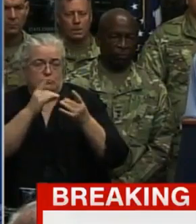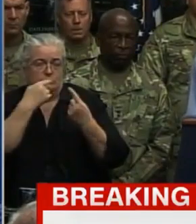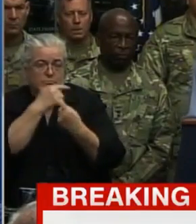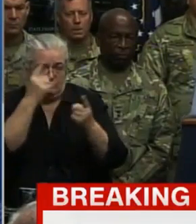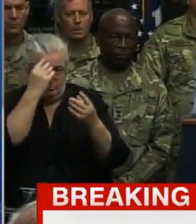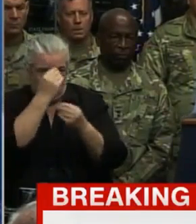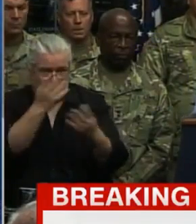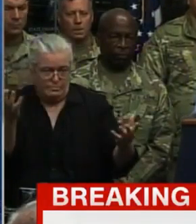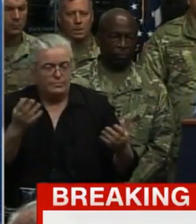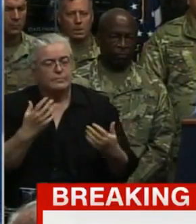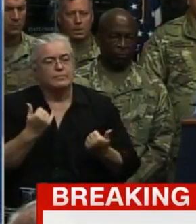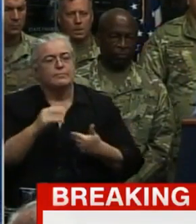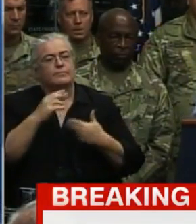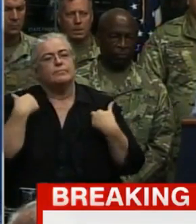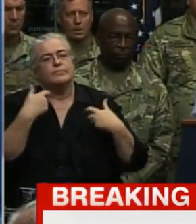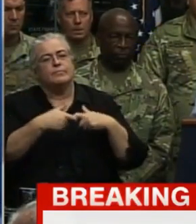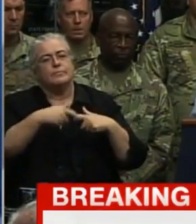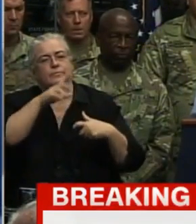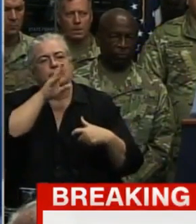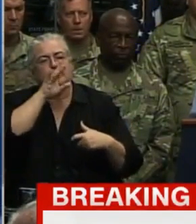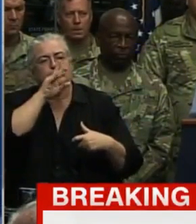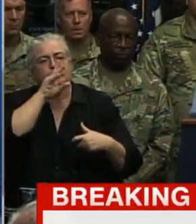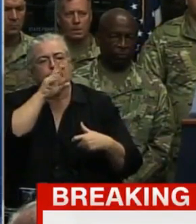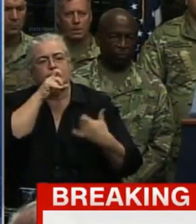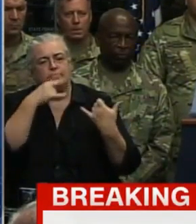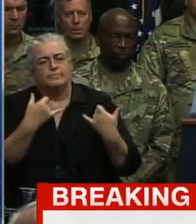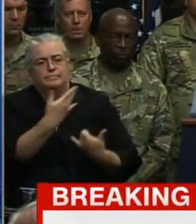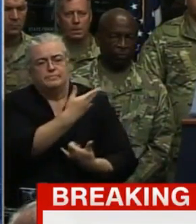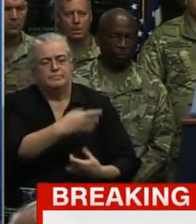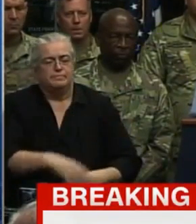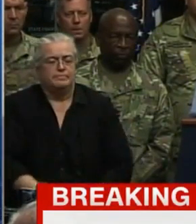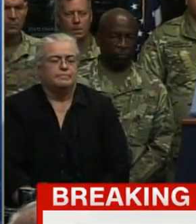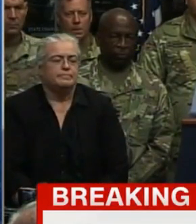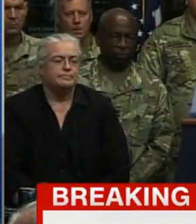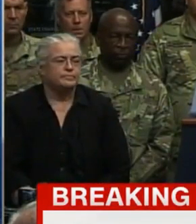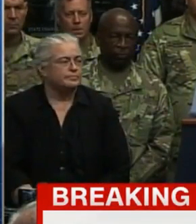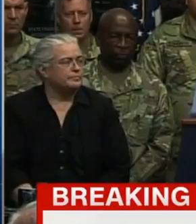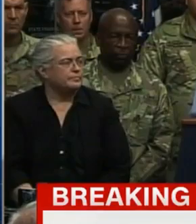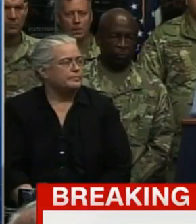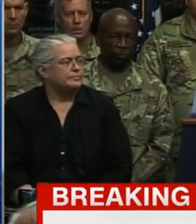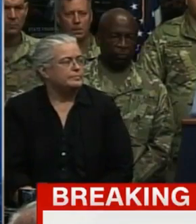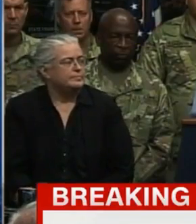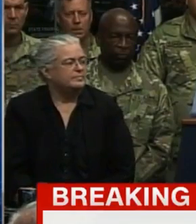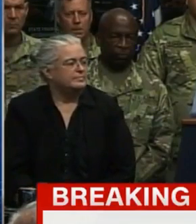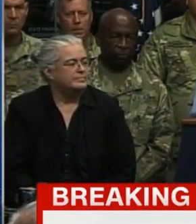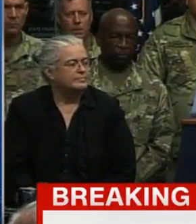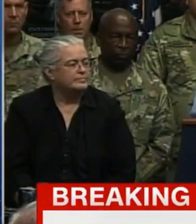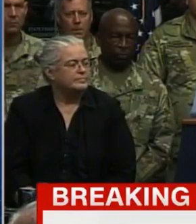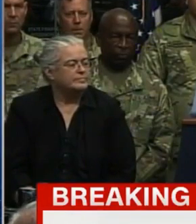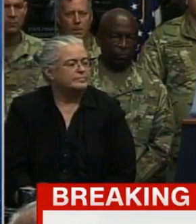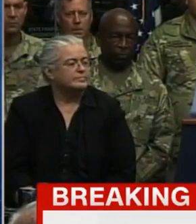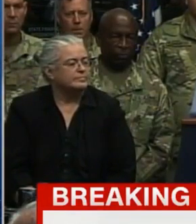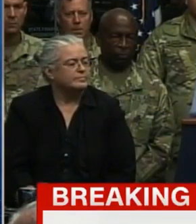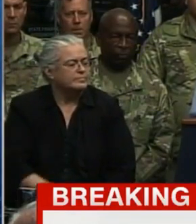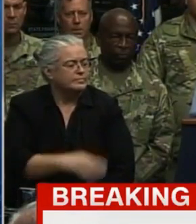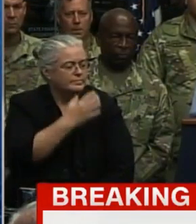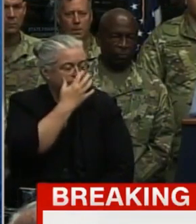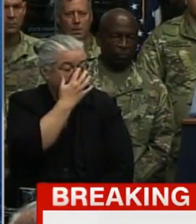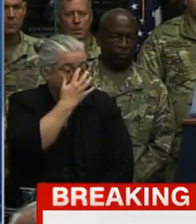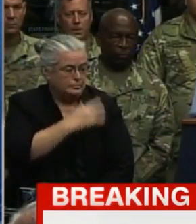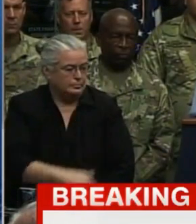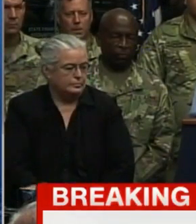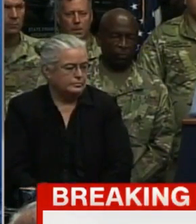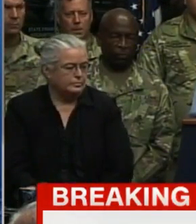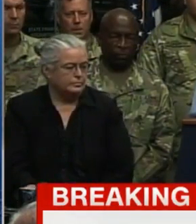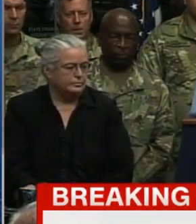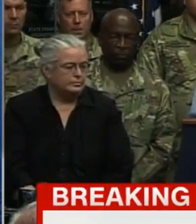Hurricane Irma ya ha estado impactando nuestro estado. Este huracán es muy peligroso. Acuérdense que